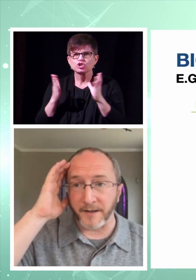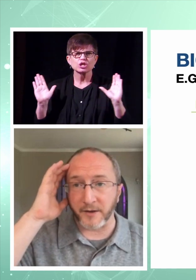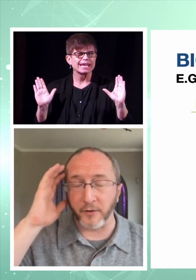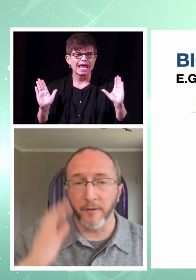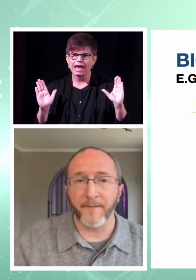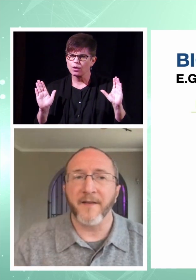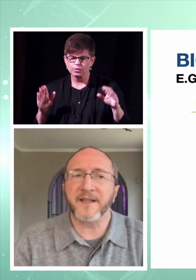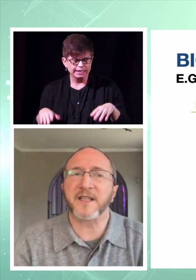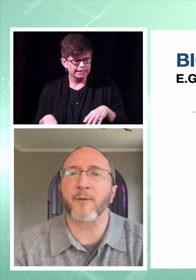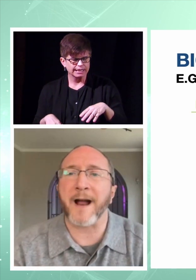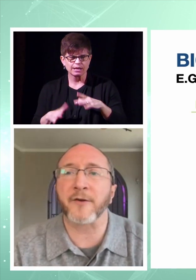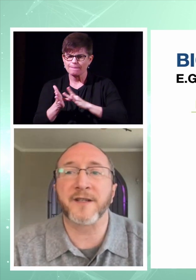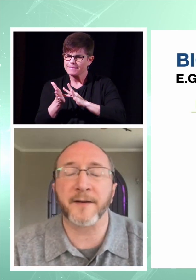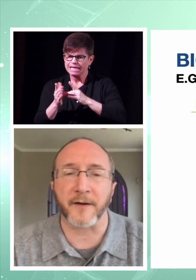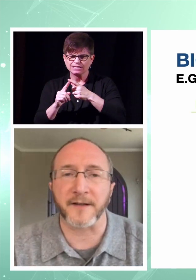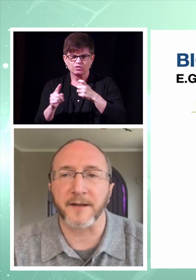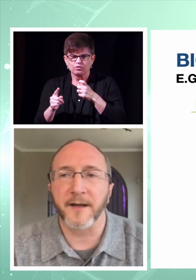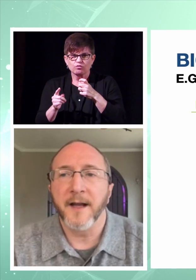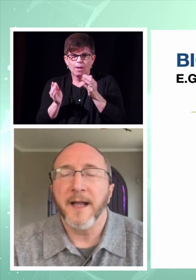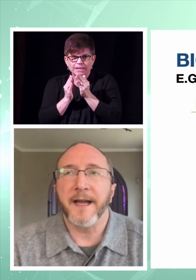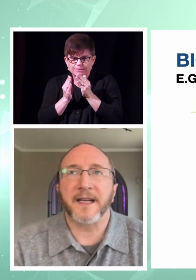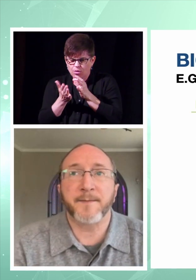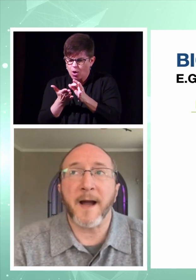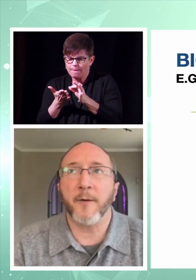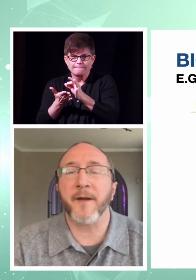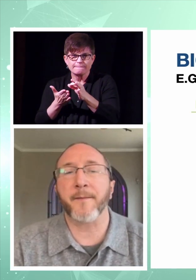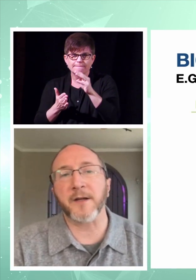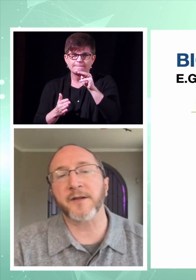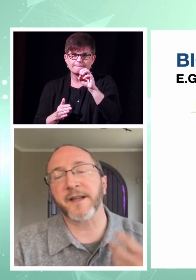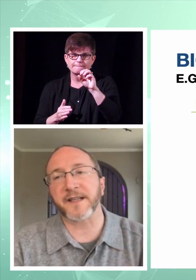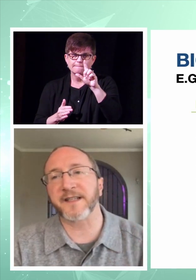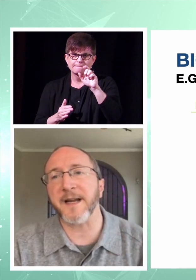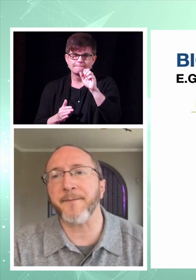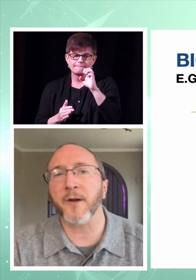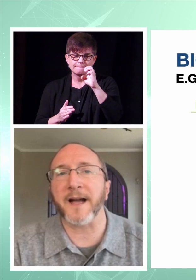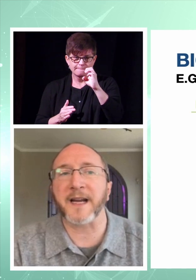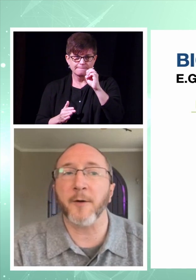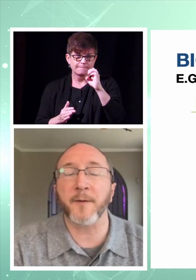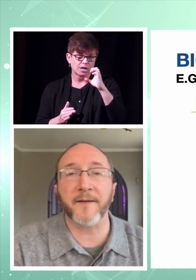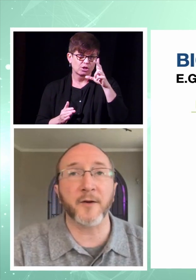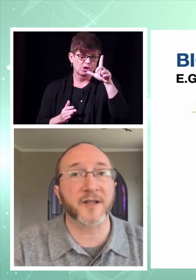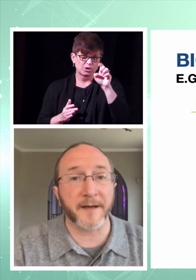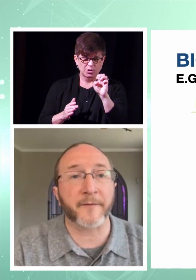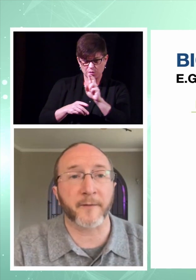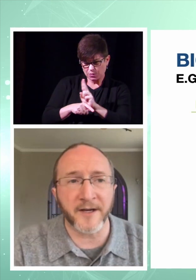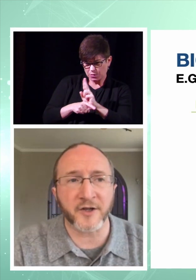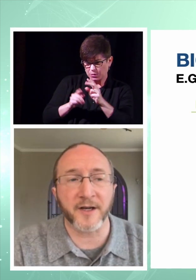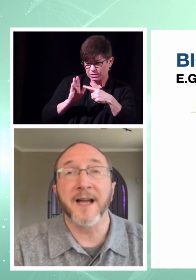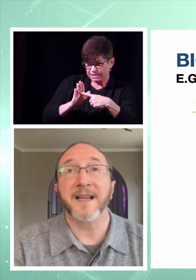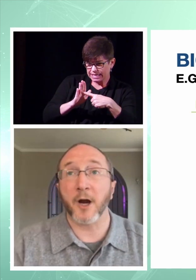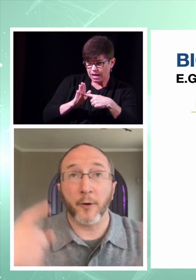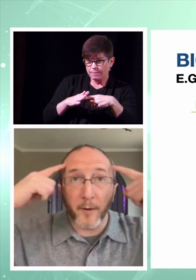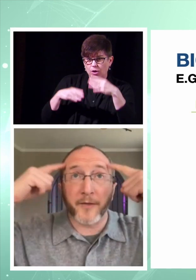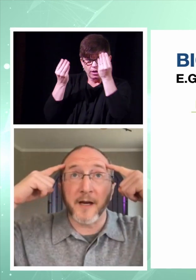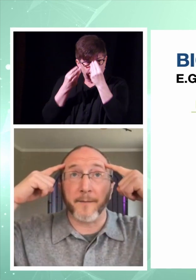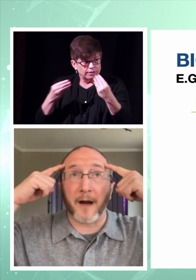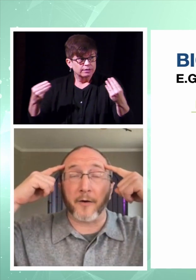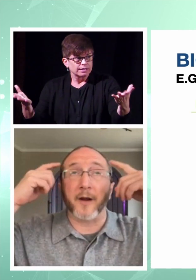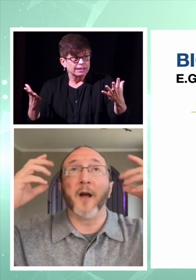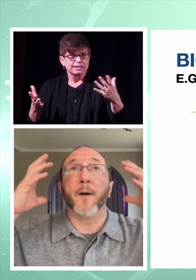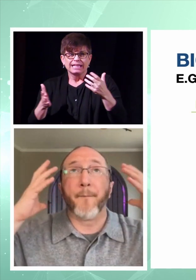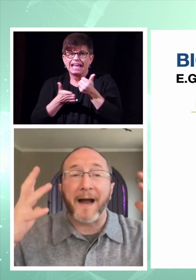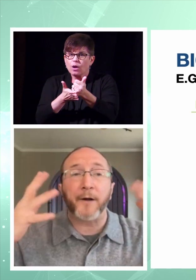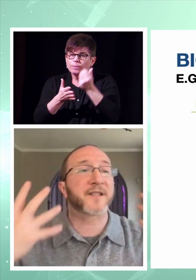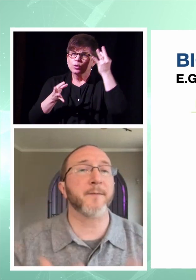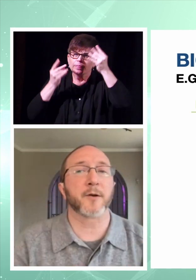small molecule. This is rather different. And it's my hope that by using this example, I can help give you some information to help you think